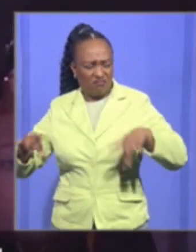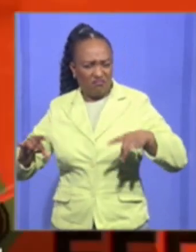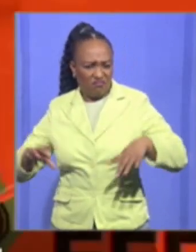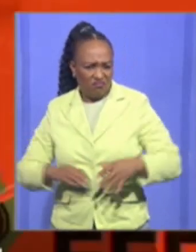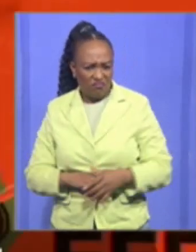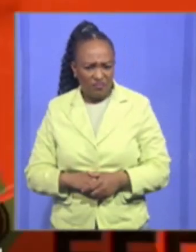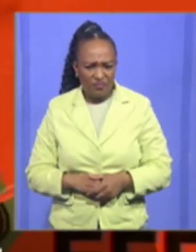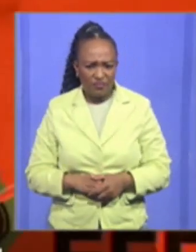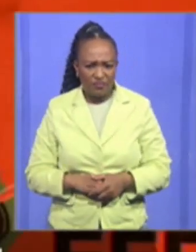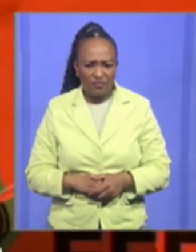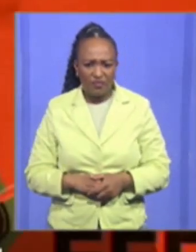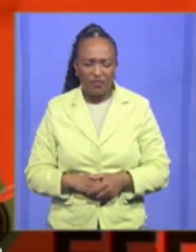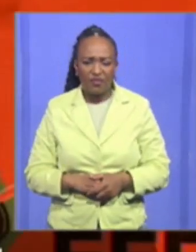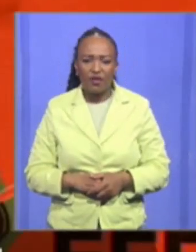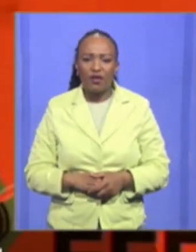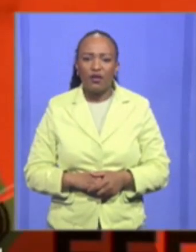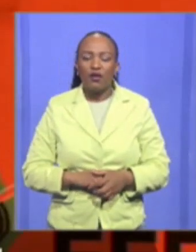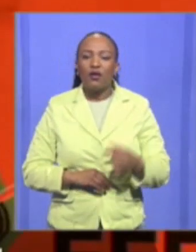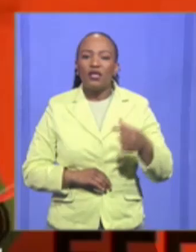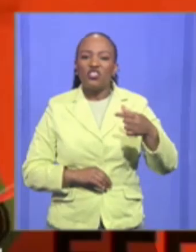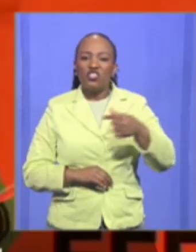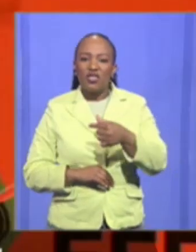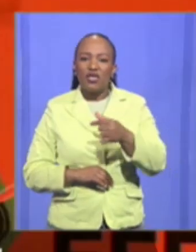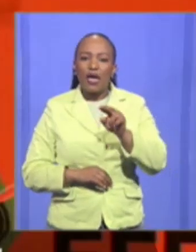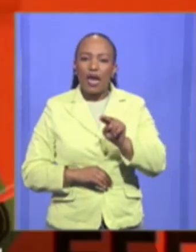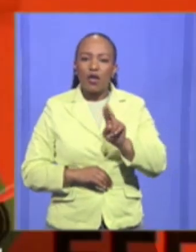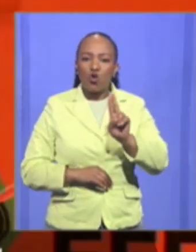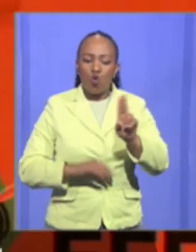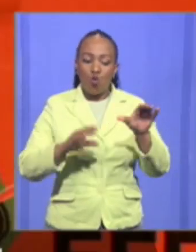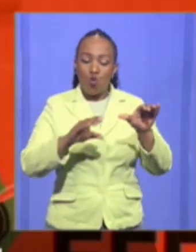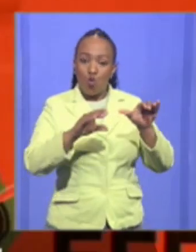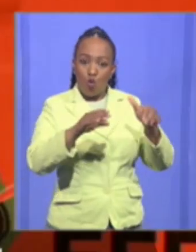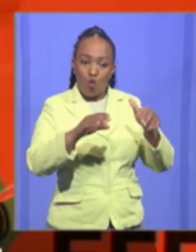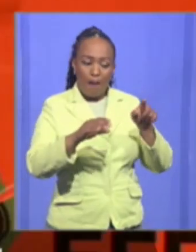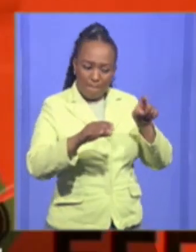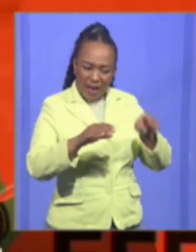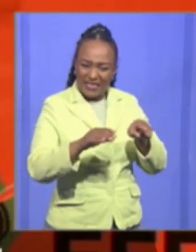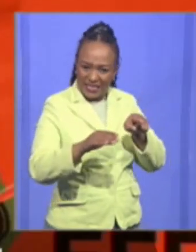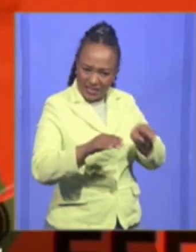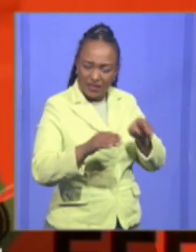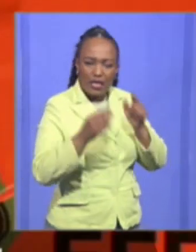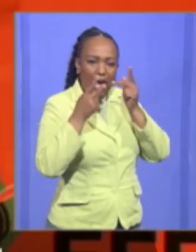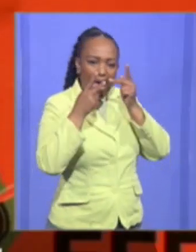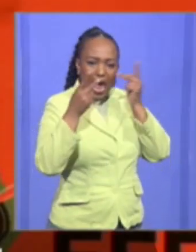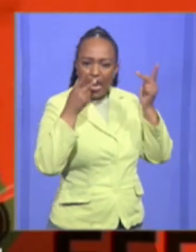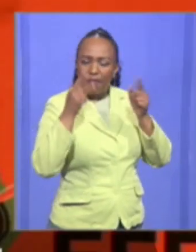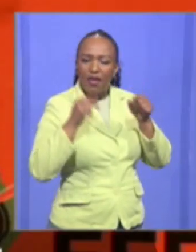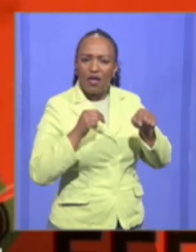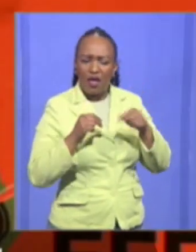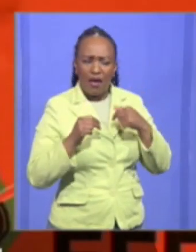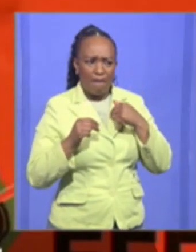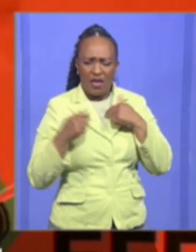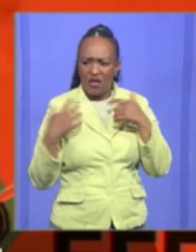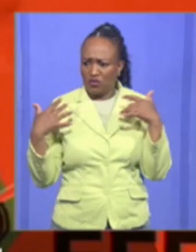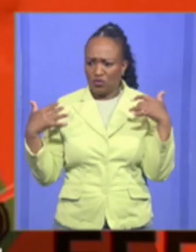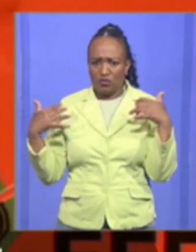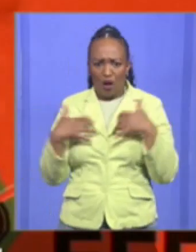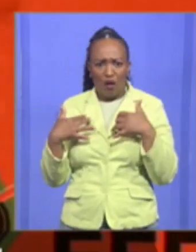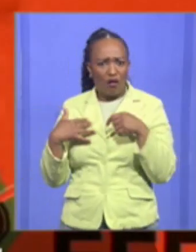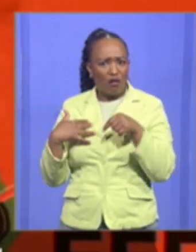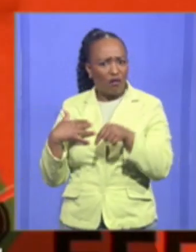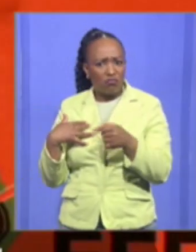GNU must be declared the enemy of the EFF. I am shocked because